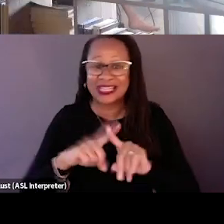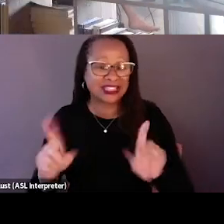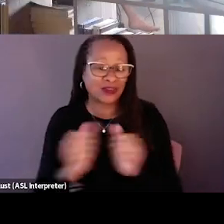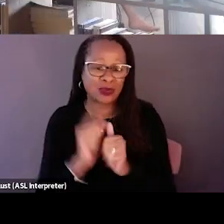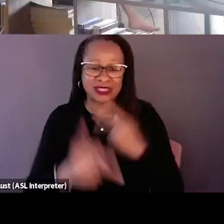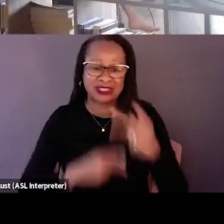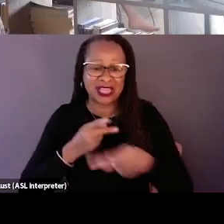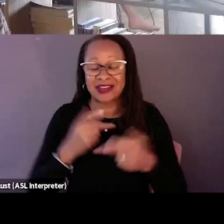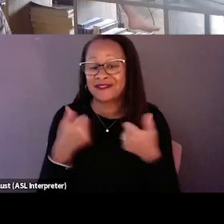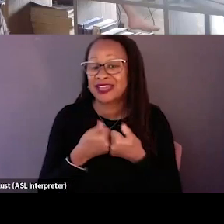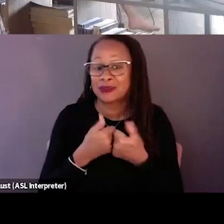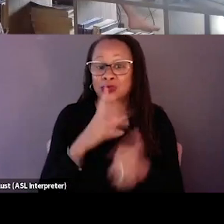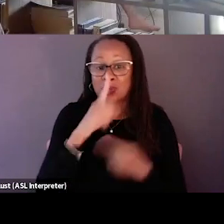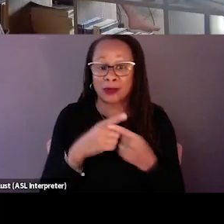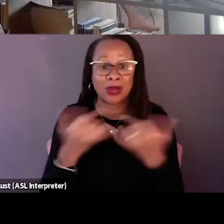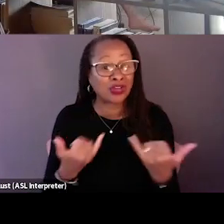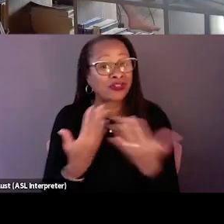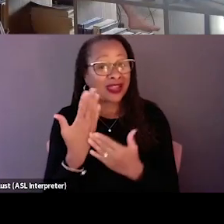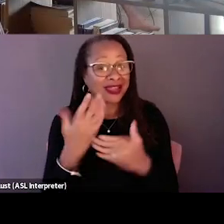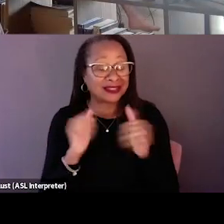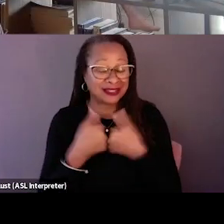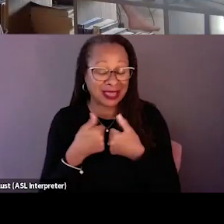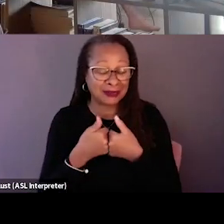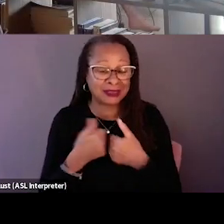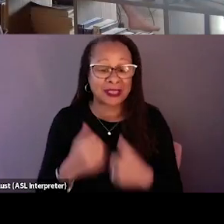of games that we talk about as